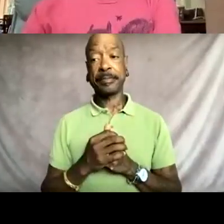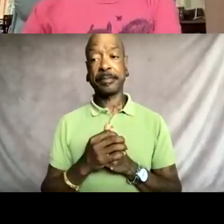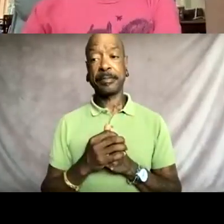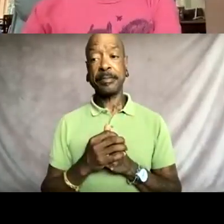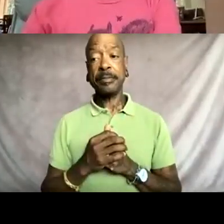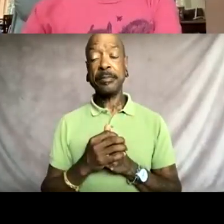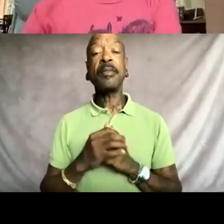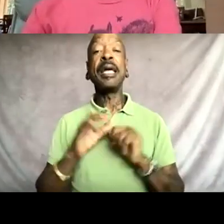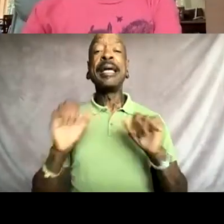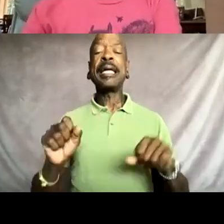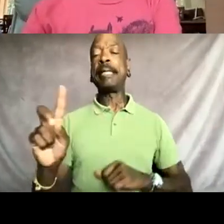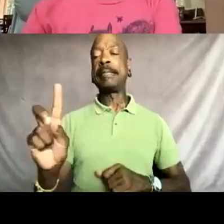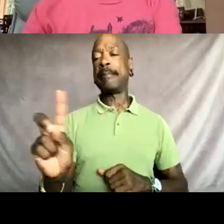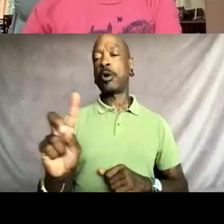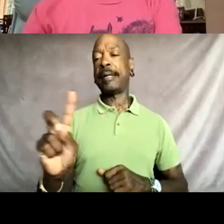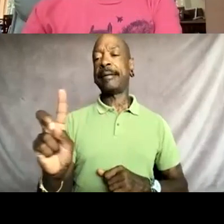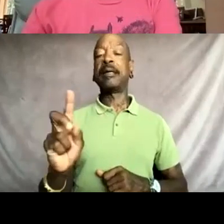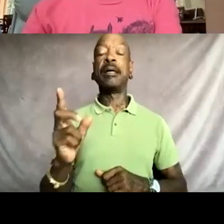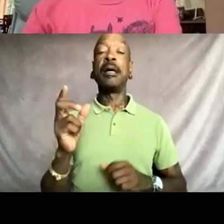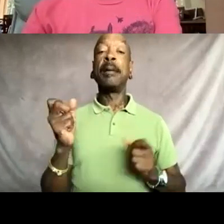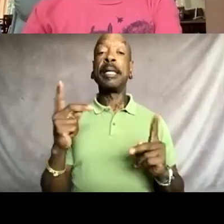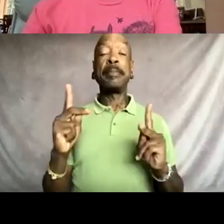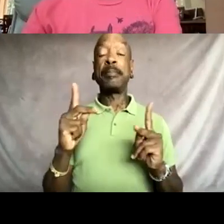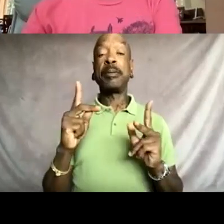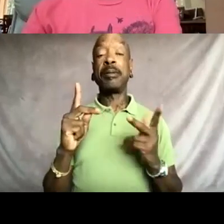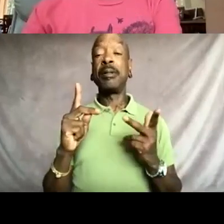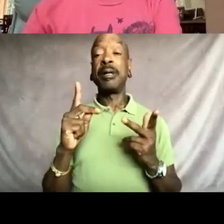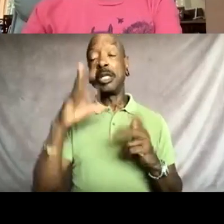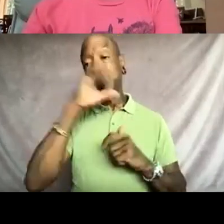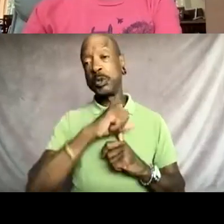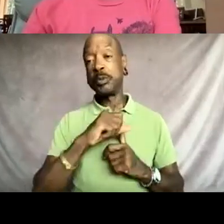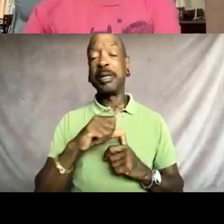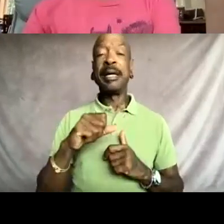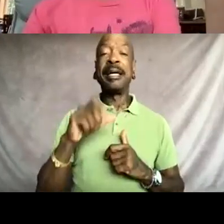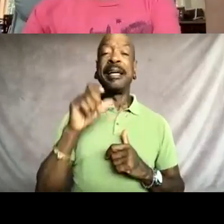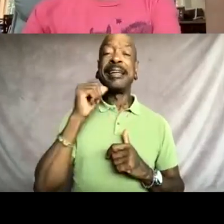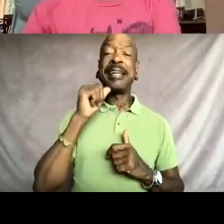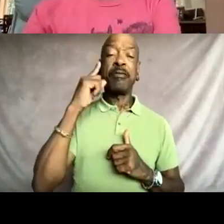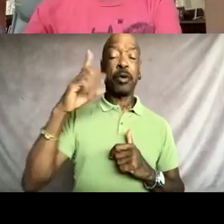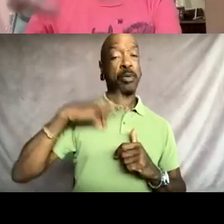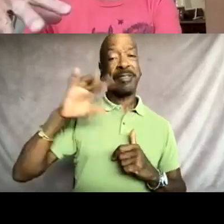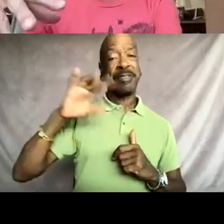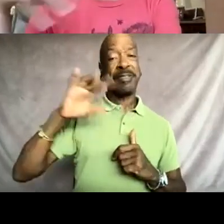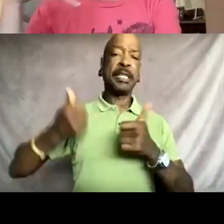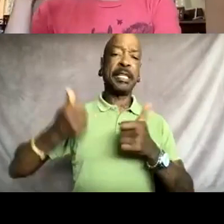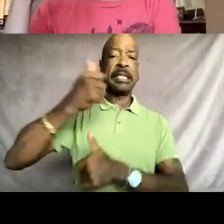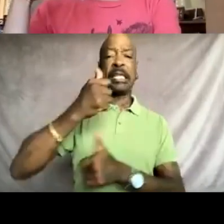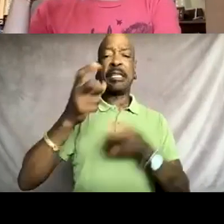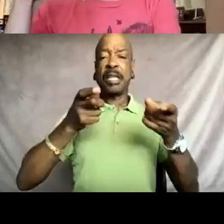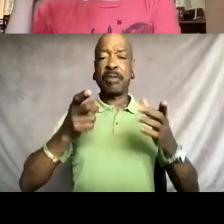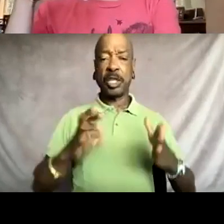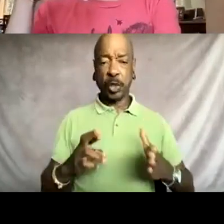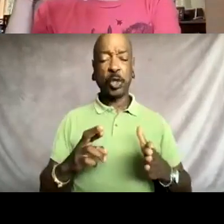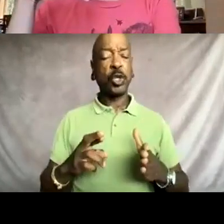You can be democratic. A lot of times people assume that nonprofits have to have an executive director and be hierarchical,